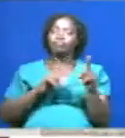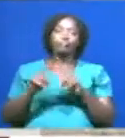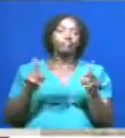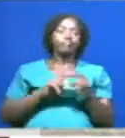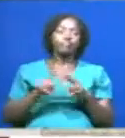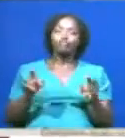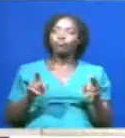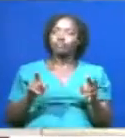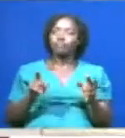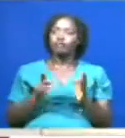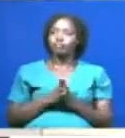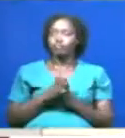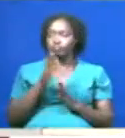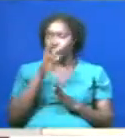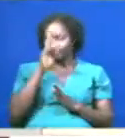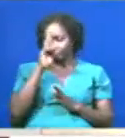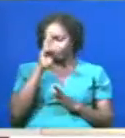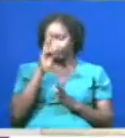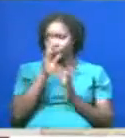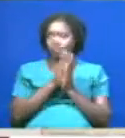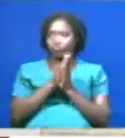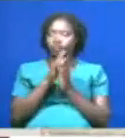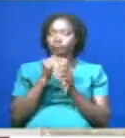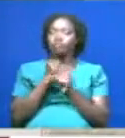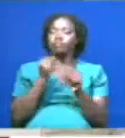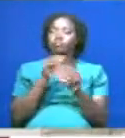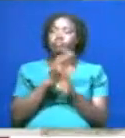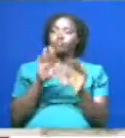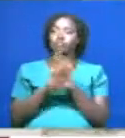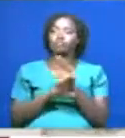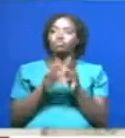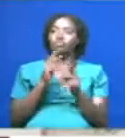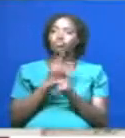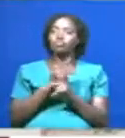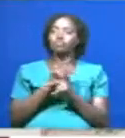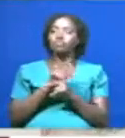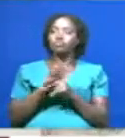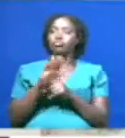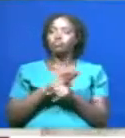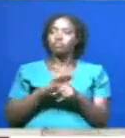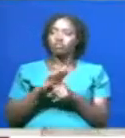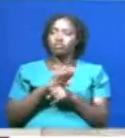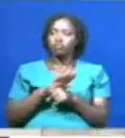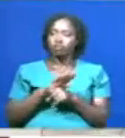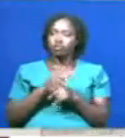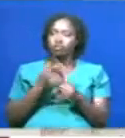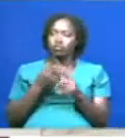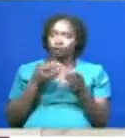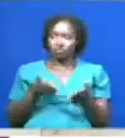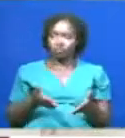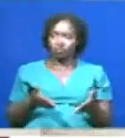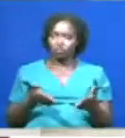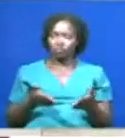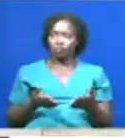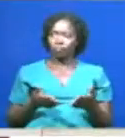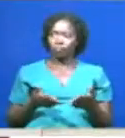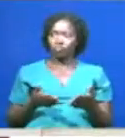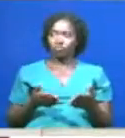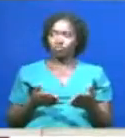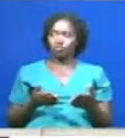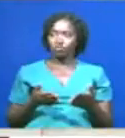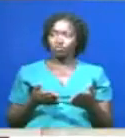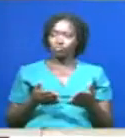have done within they can all that they can to keep the crowd from the CBD here. And you can see just right behind me